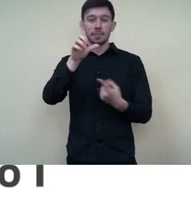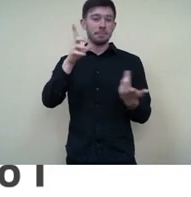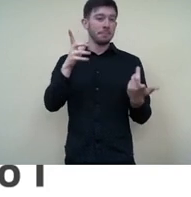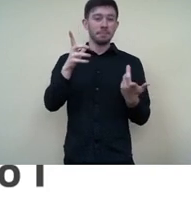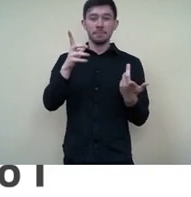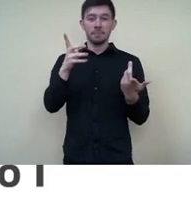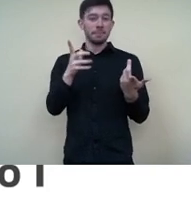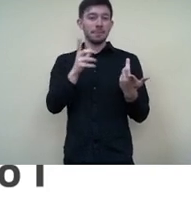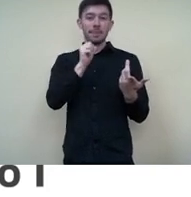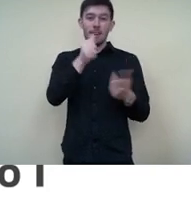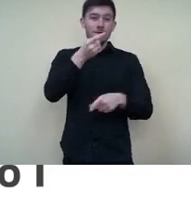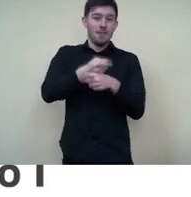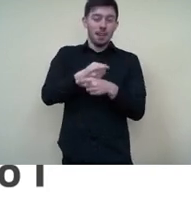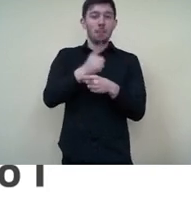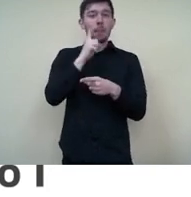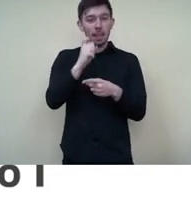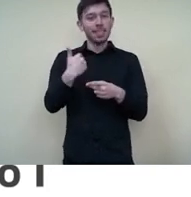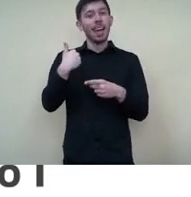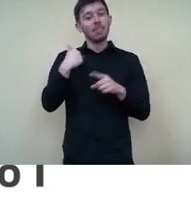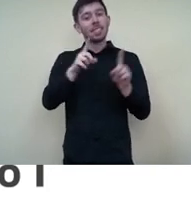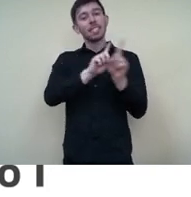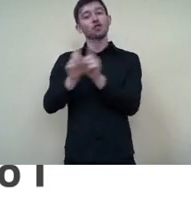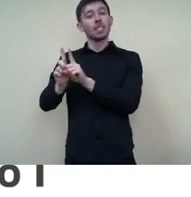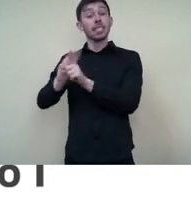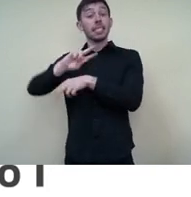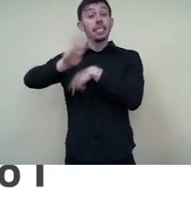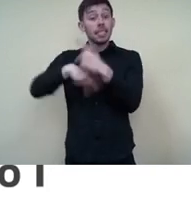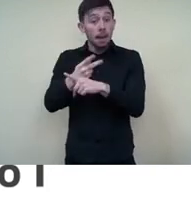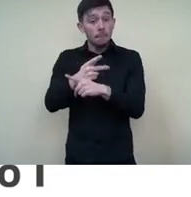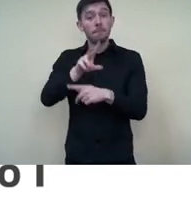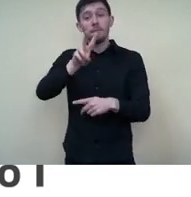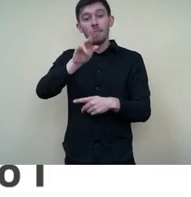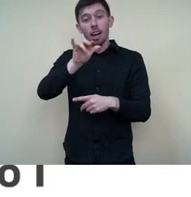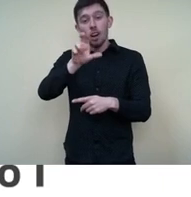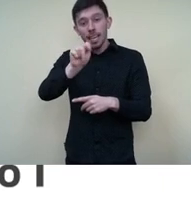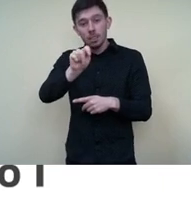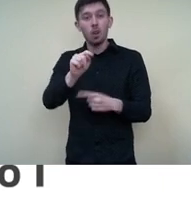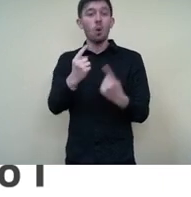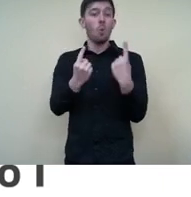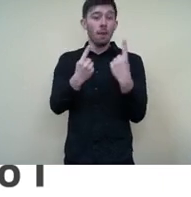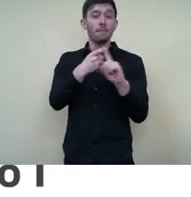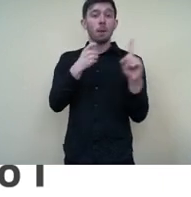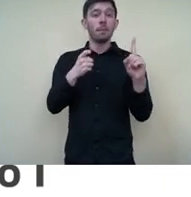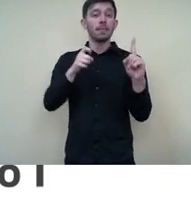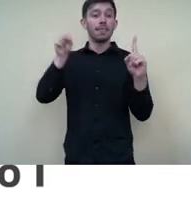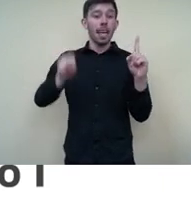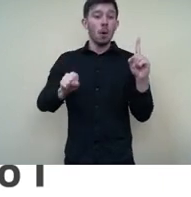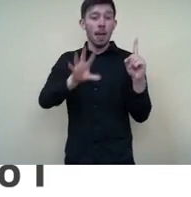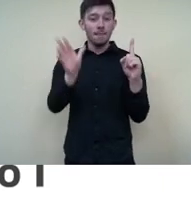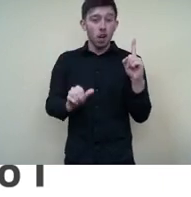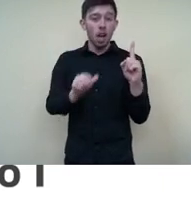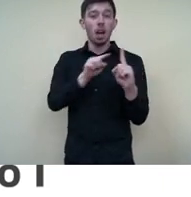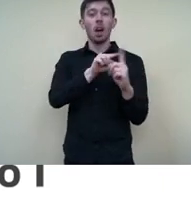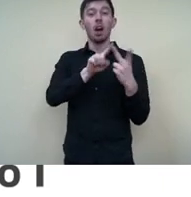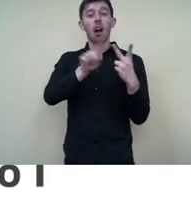are variants. And so I'm sure you guys have heard that there are two very prevalent variants, one from the UK and one from South Africa. And interestingly,